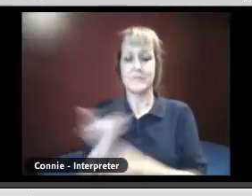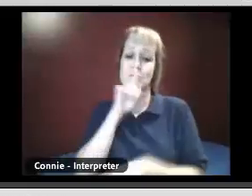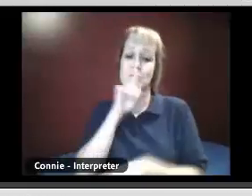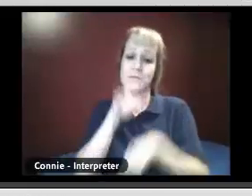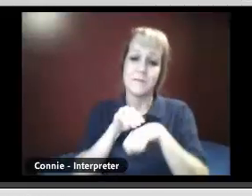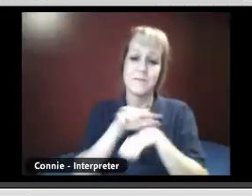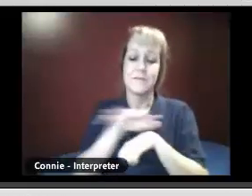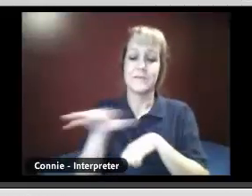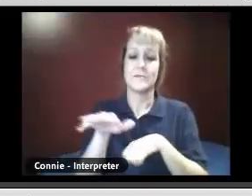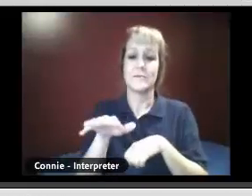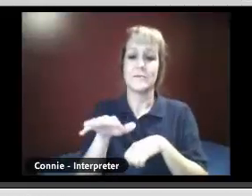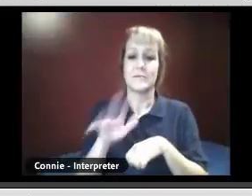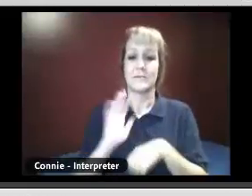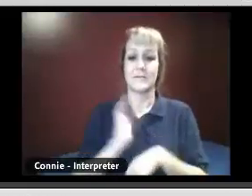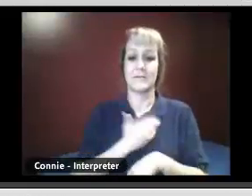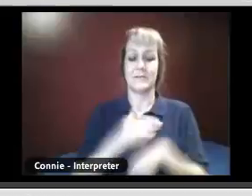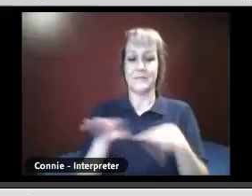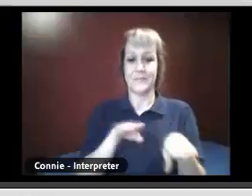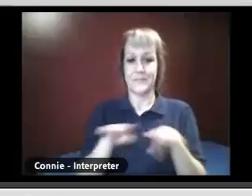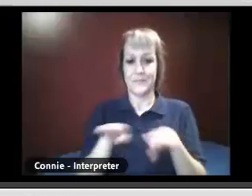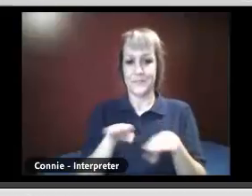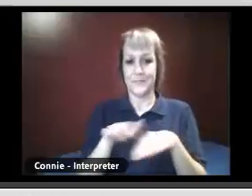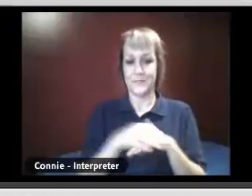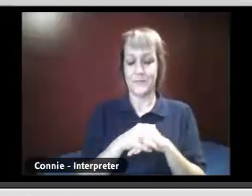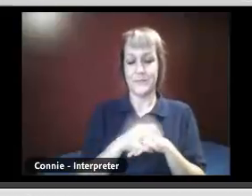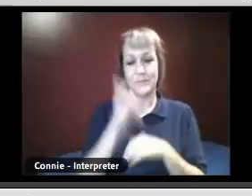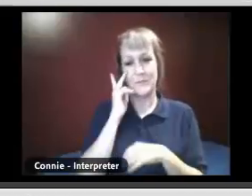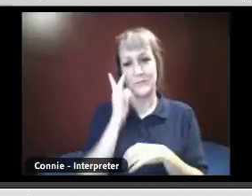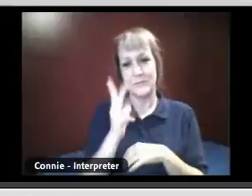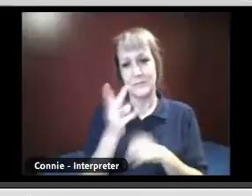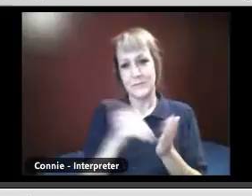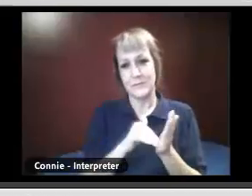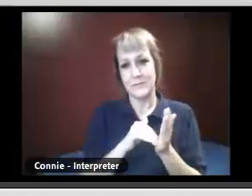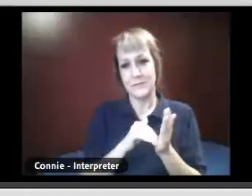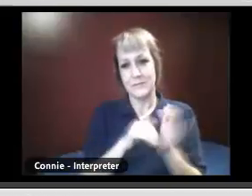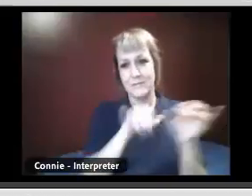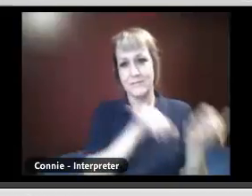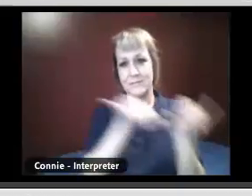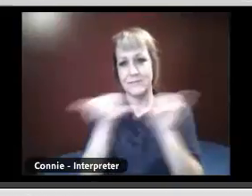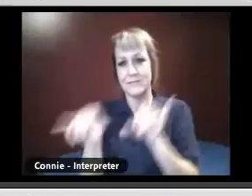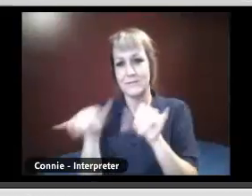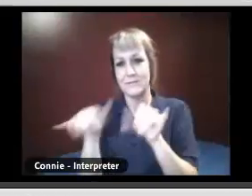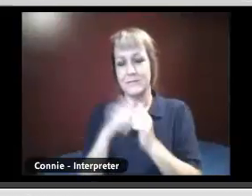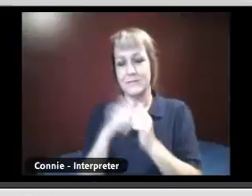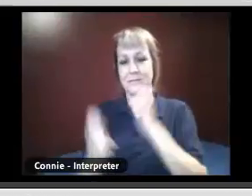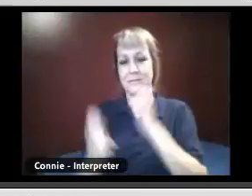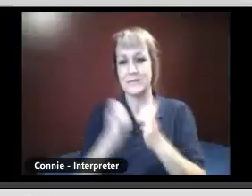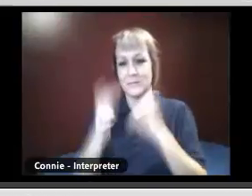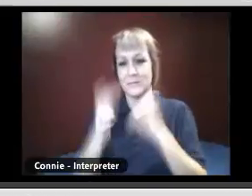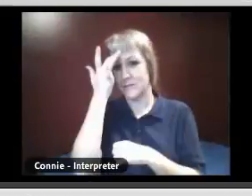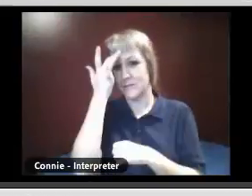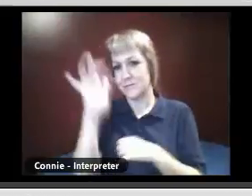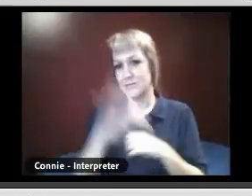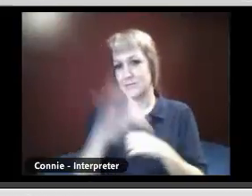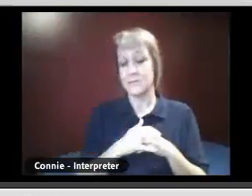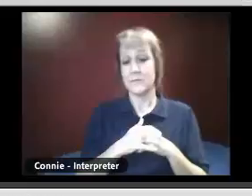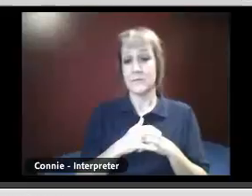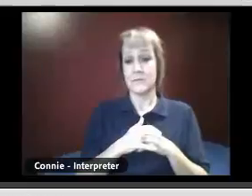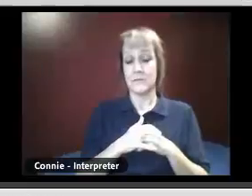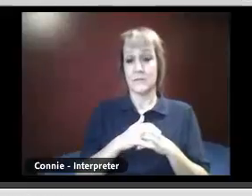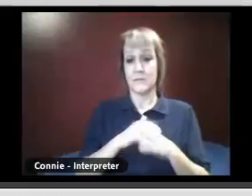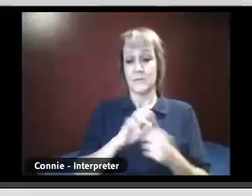influences, our behavior. And you'll see again the parallel with emotional intelligence. Because as our roles begin to